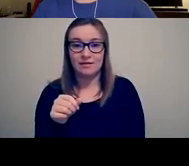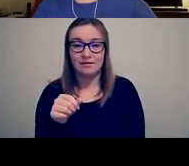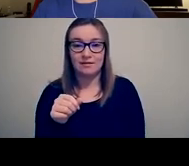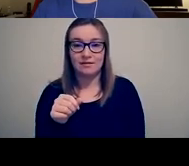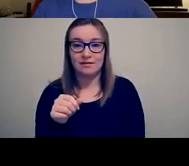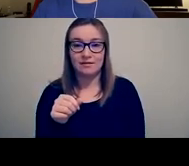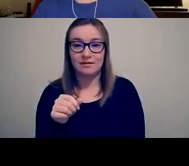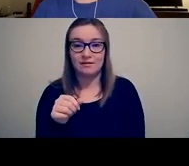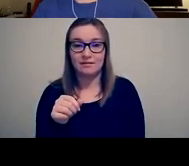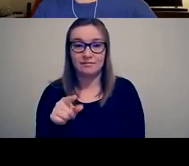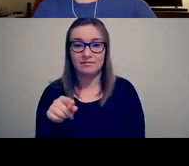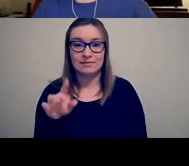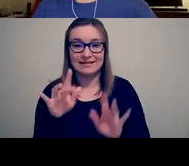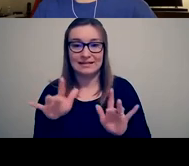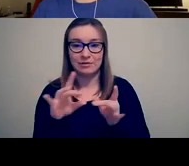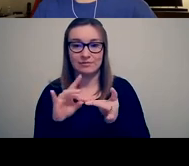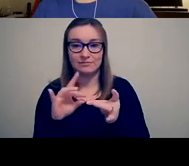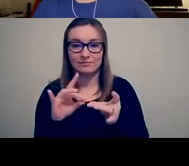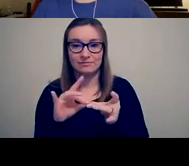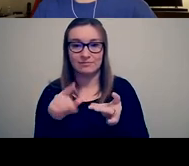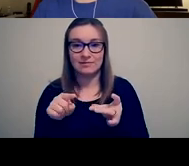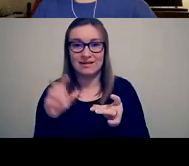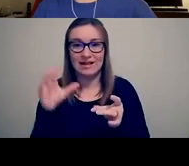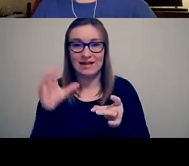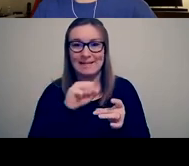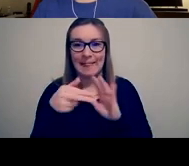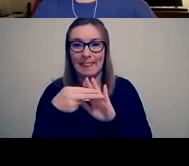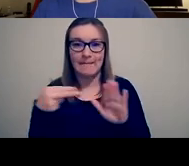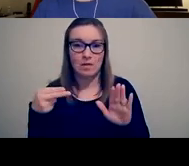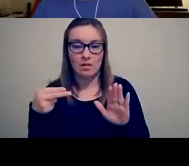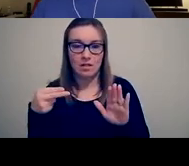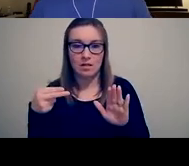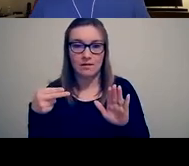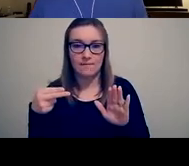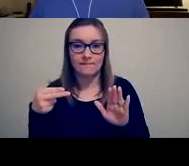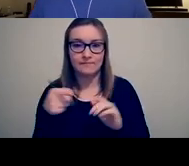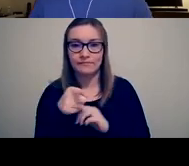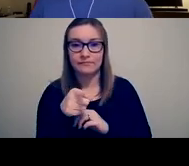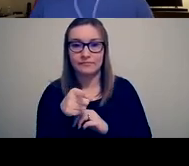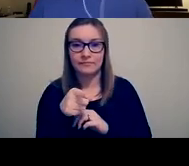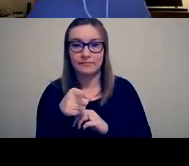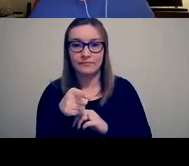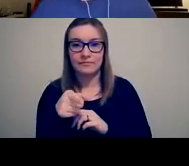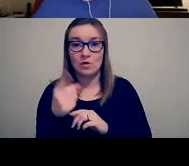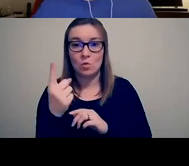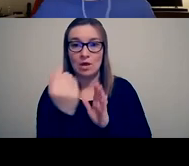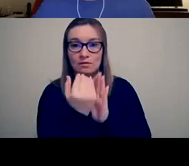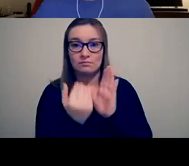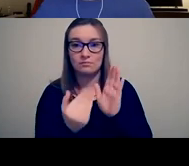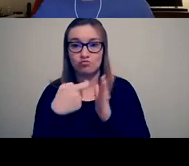14,730.00. It's just missing a label. This is This is one set of prices, and